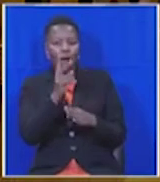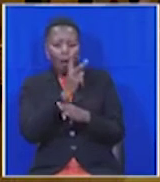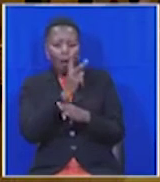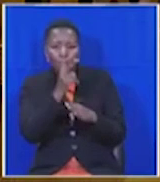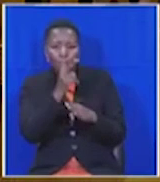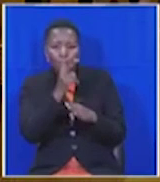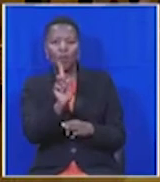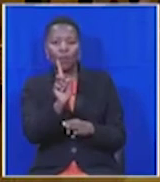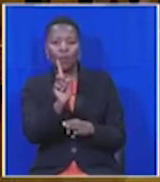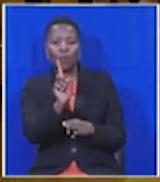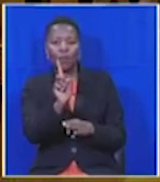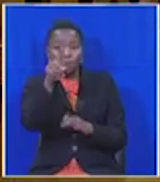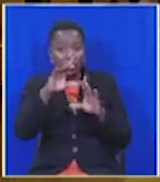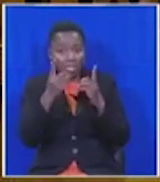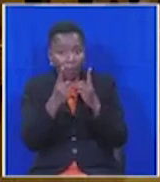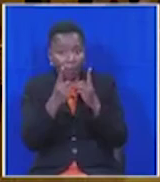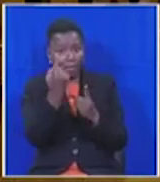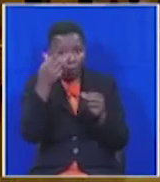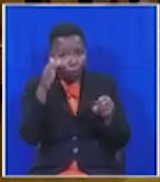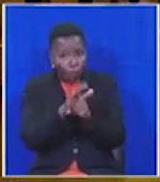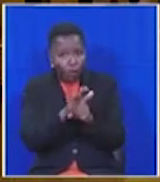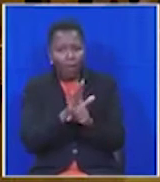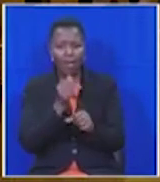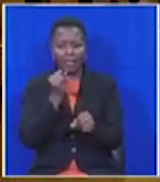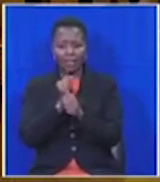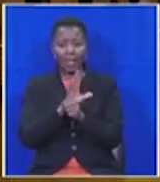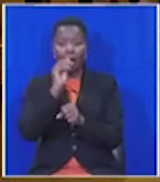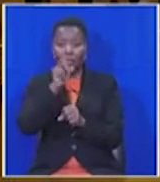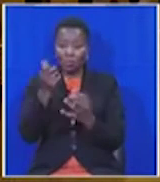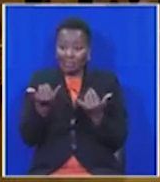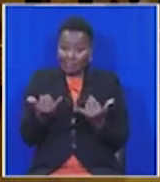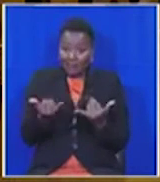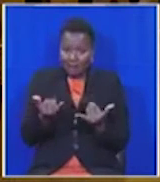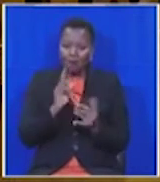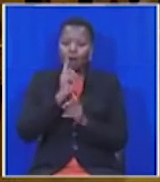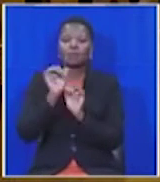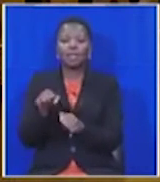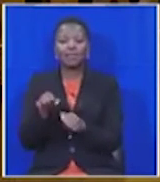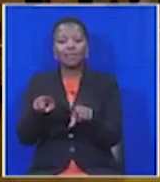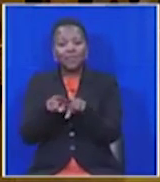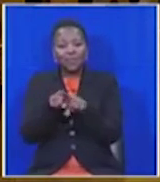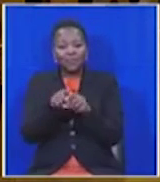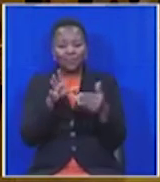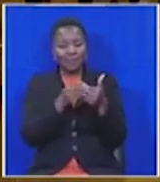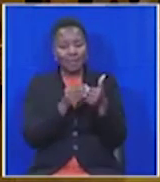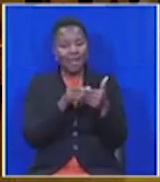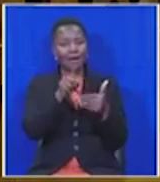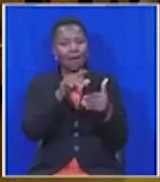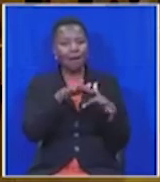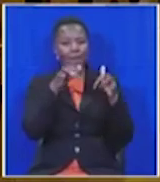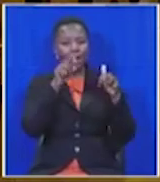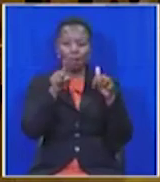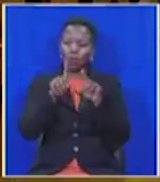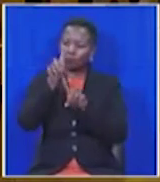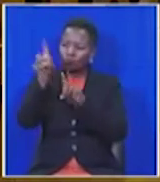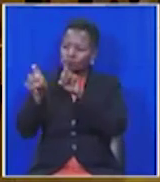that they understand and they know their portfolios, as well as for members of the House to have an opportunity to really engage with